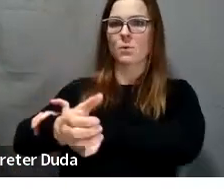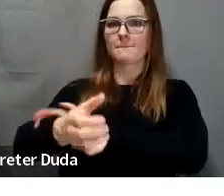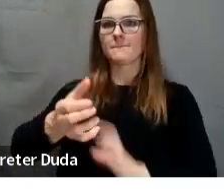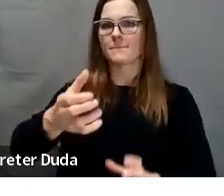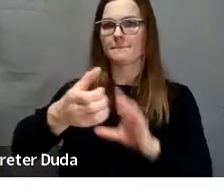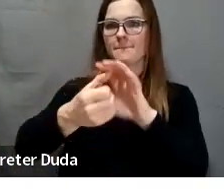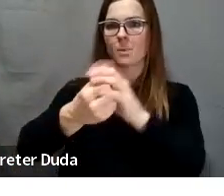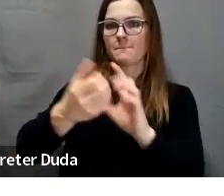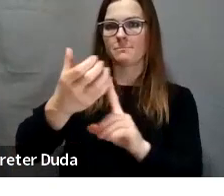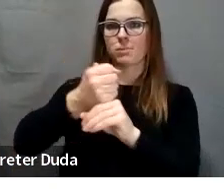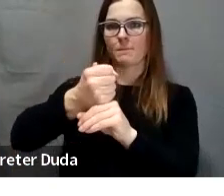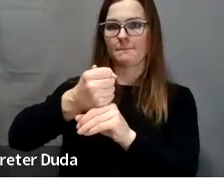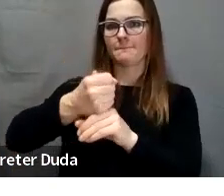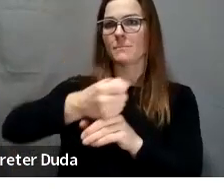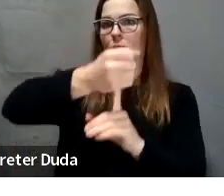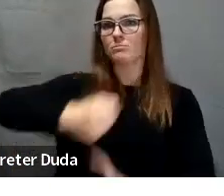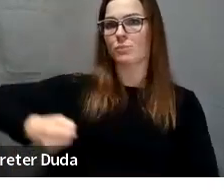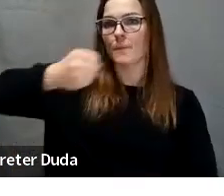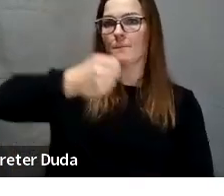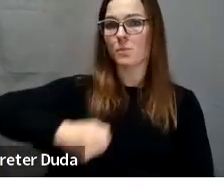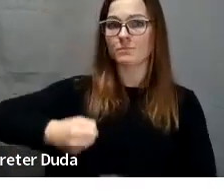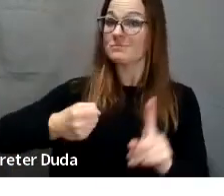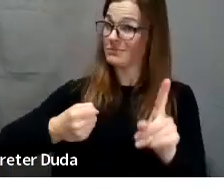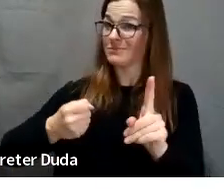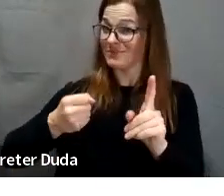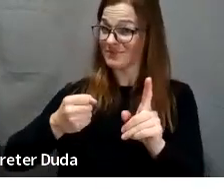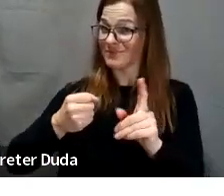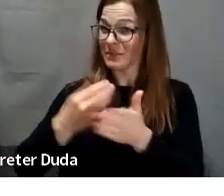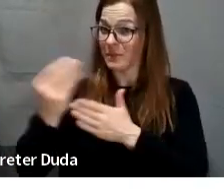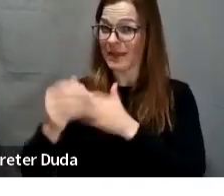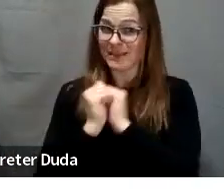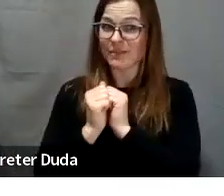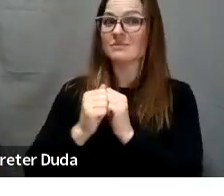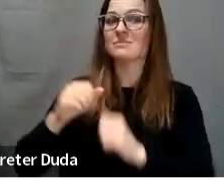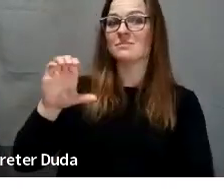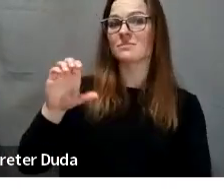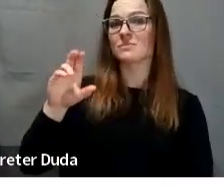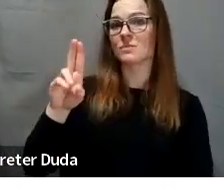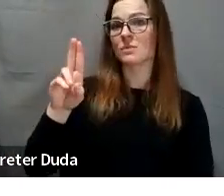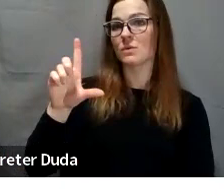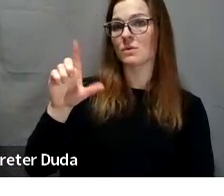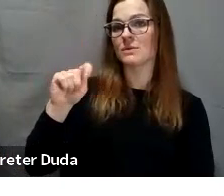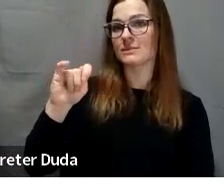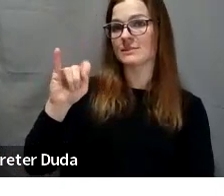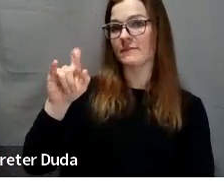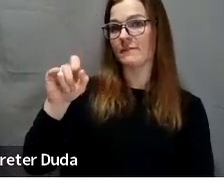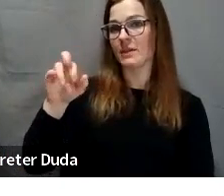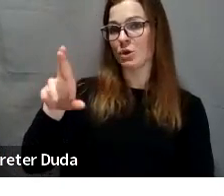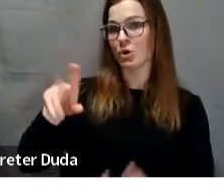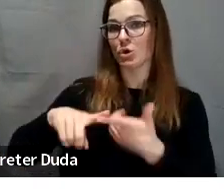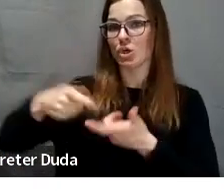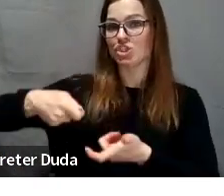which these come in a set as well with a cultivator, a shovel, I think a weeder.